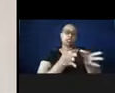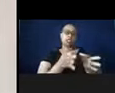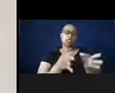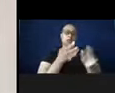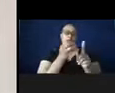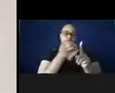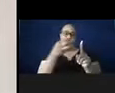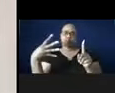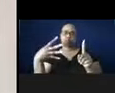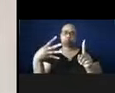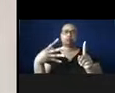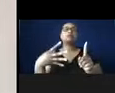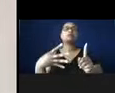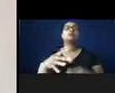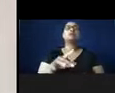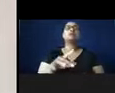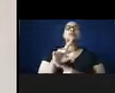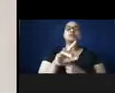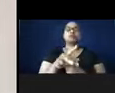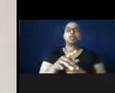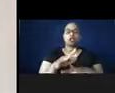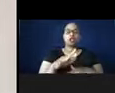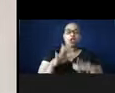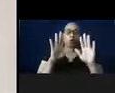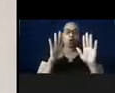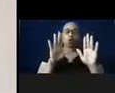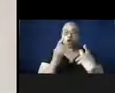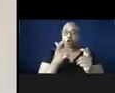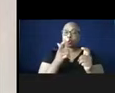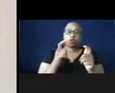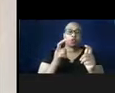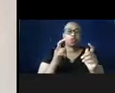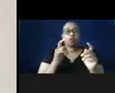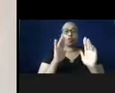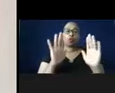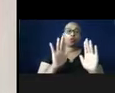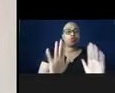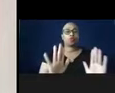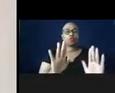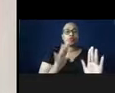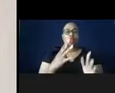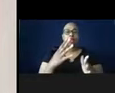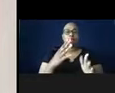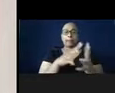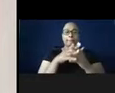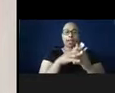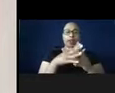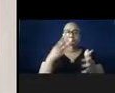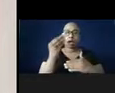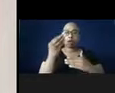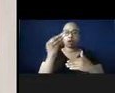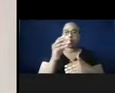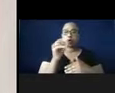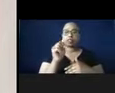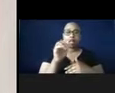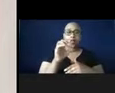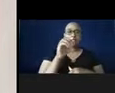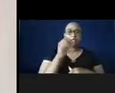Outdoors Act and LRF. Thank you for that, Chris. Allows me to skip ahead.